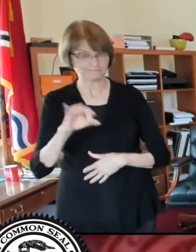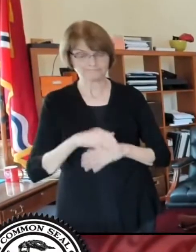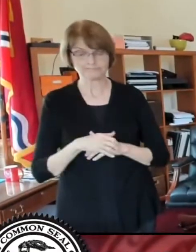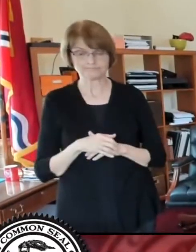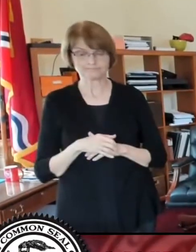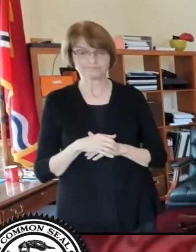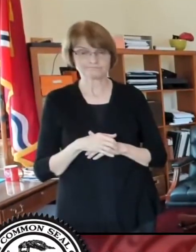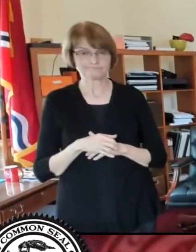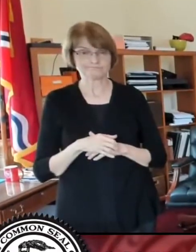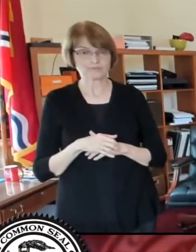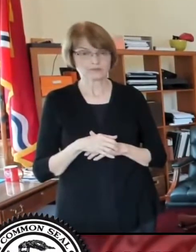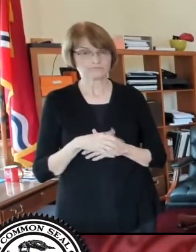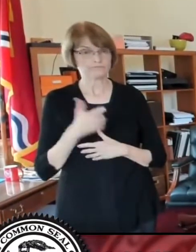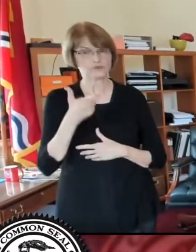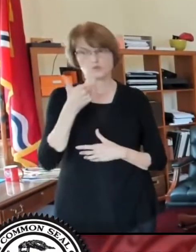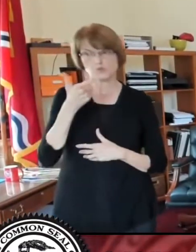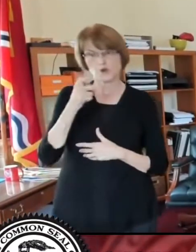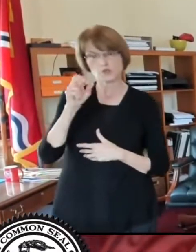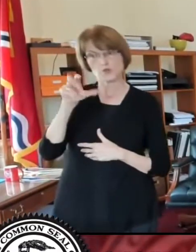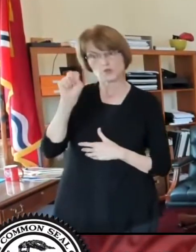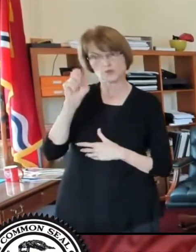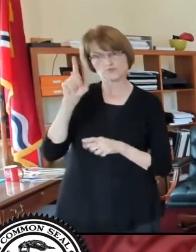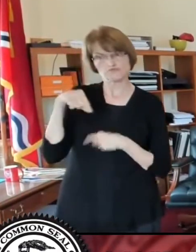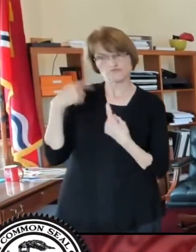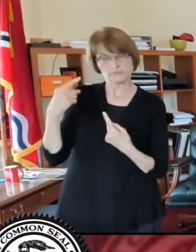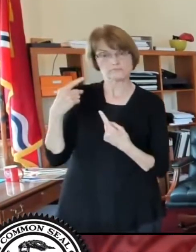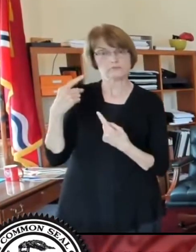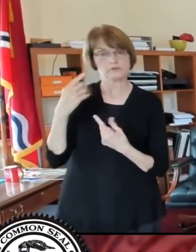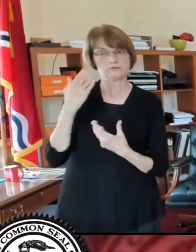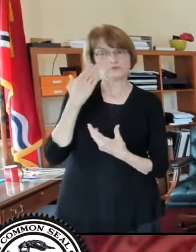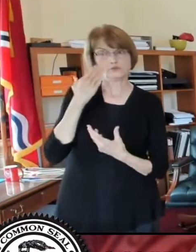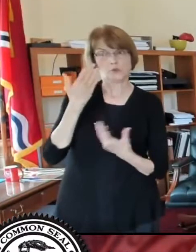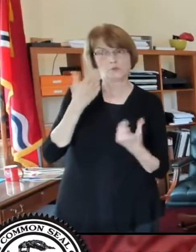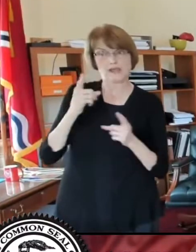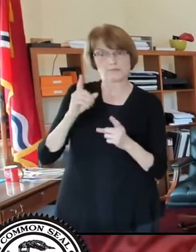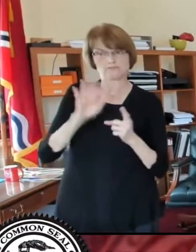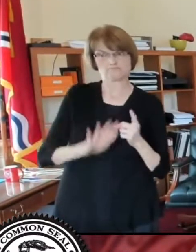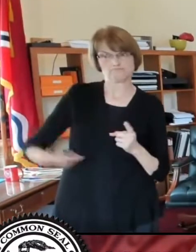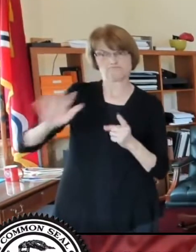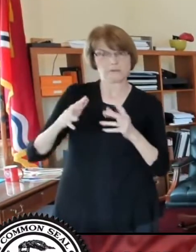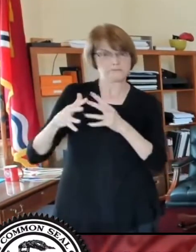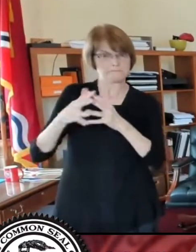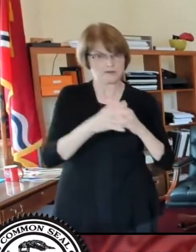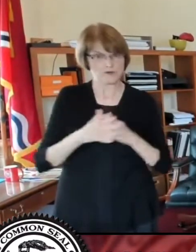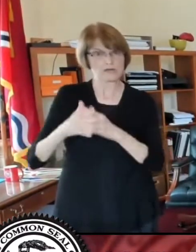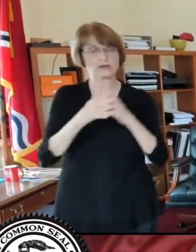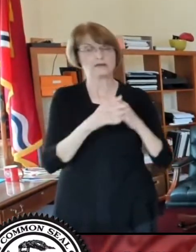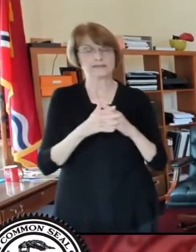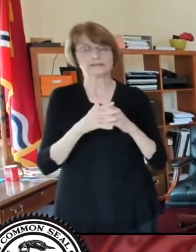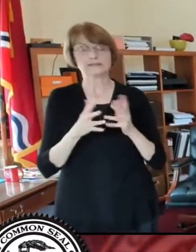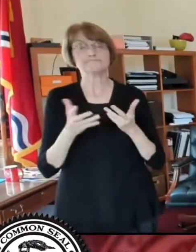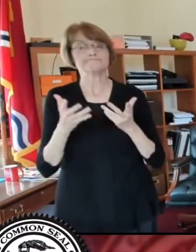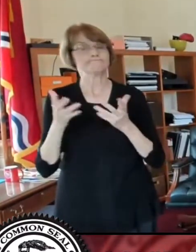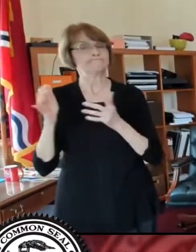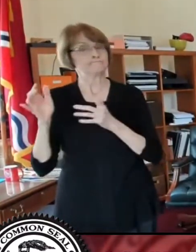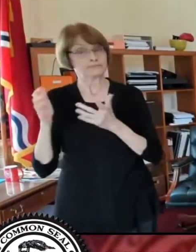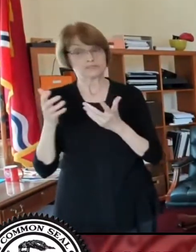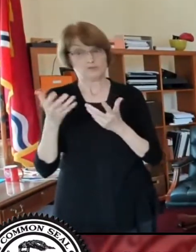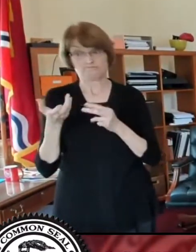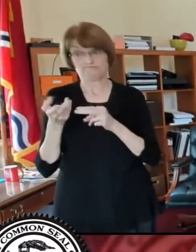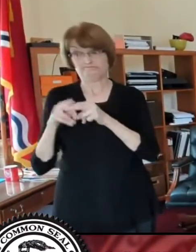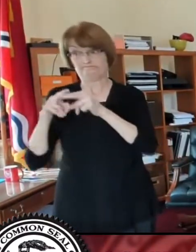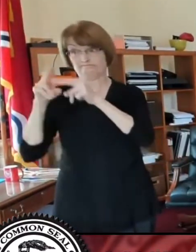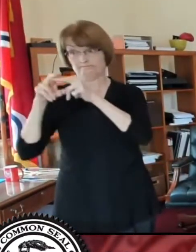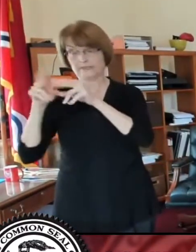You all are watching the news and know what's happening nationally. And we're seeing similar increases in the number